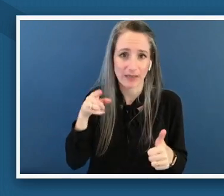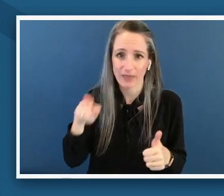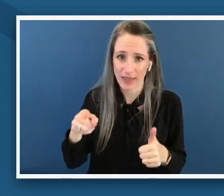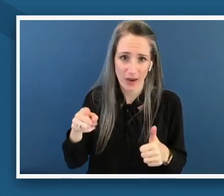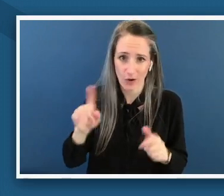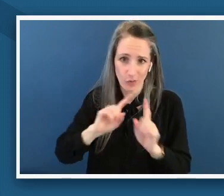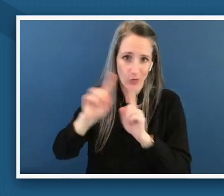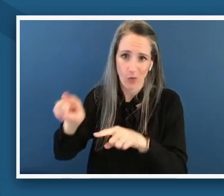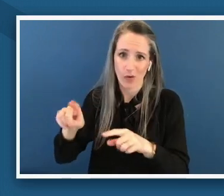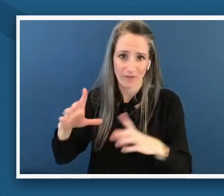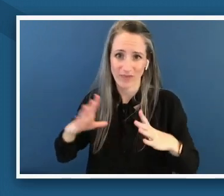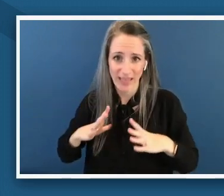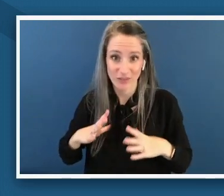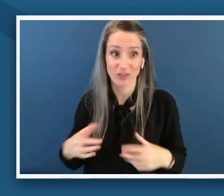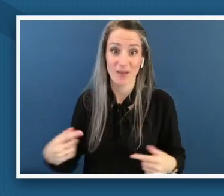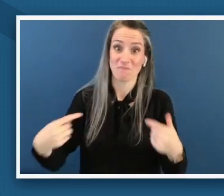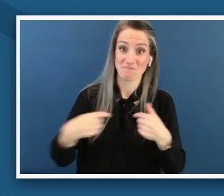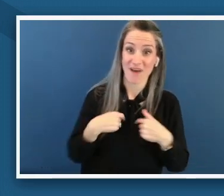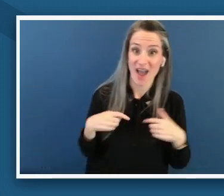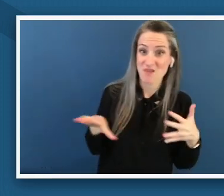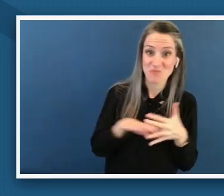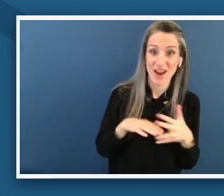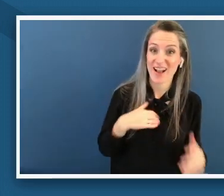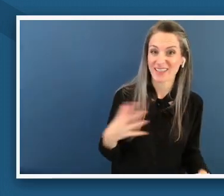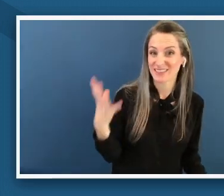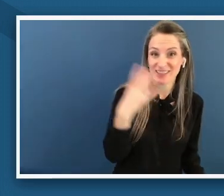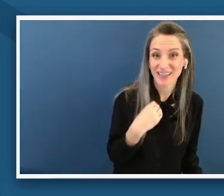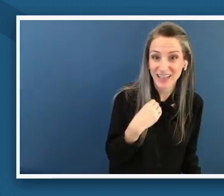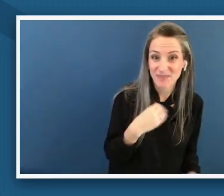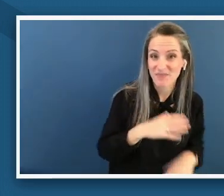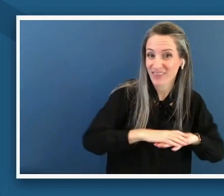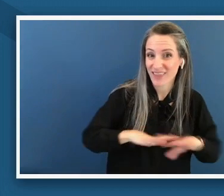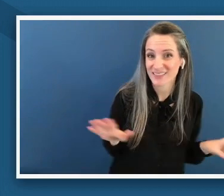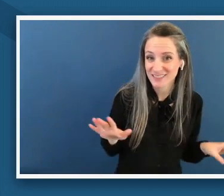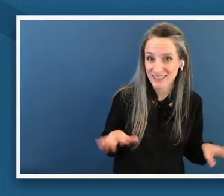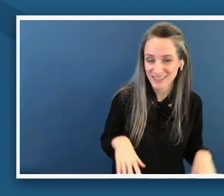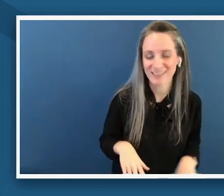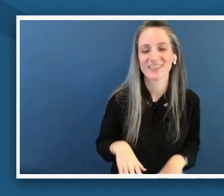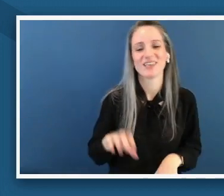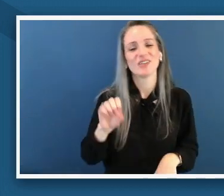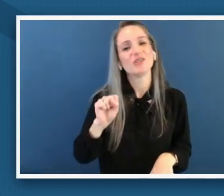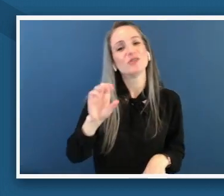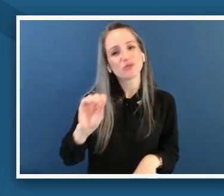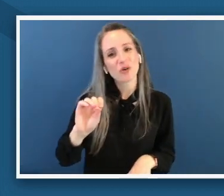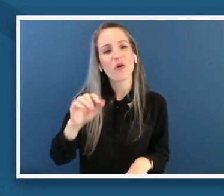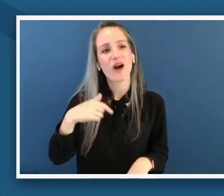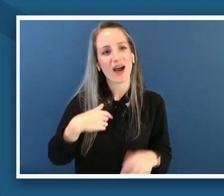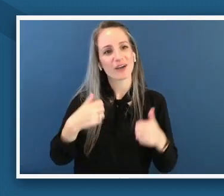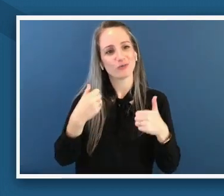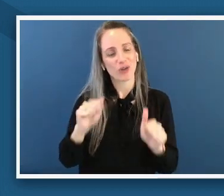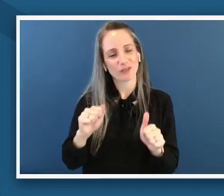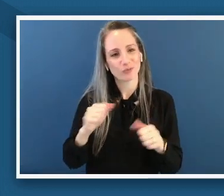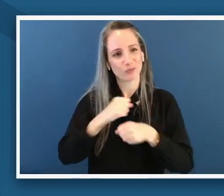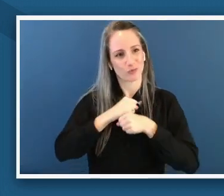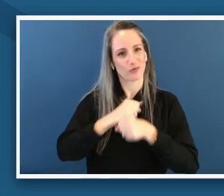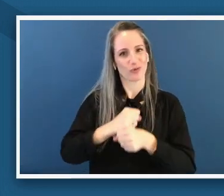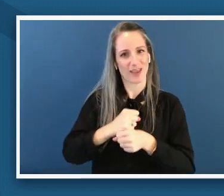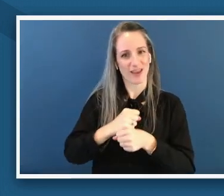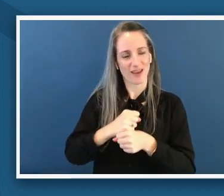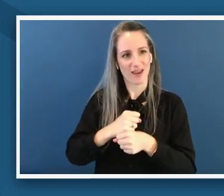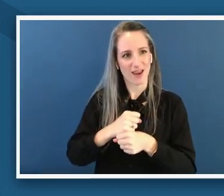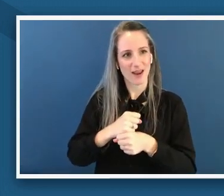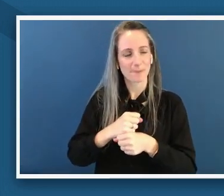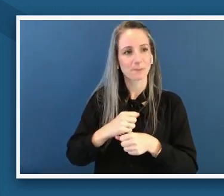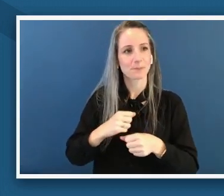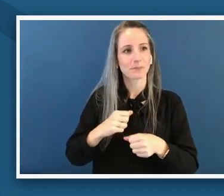somewhere. Like, that's fine too. And so I really try to make sure that we create this